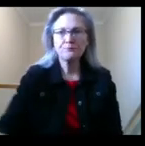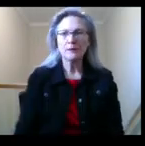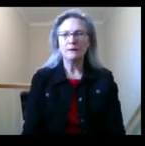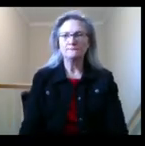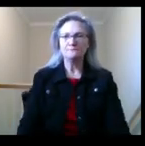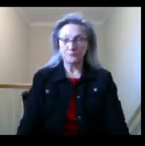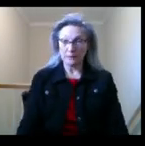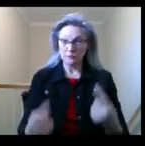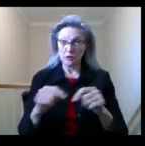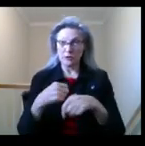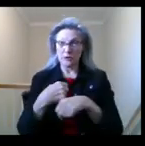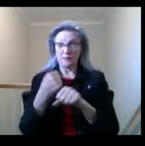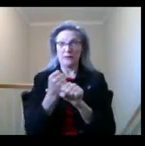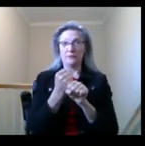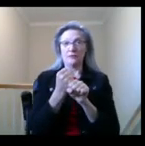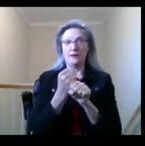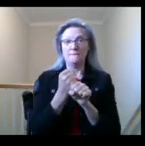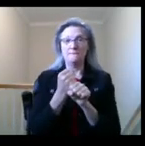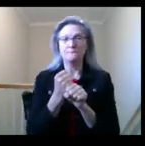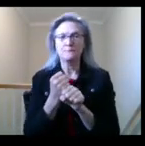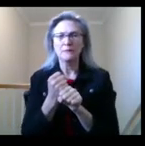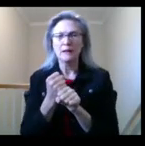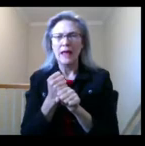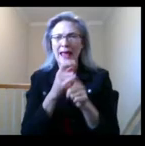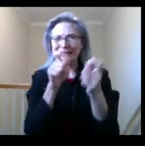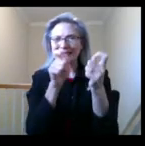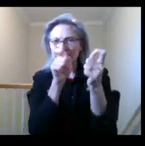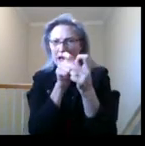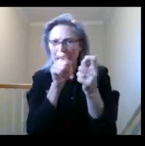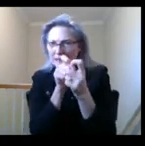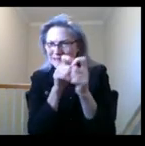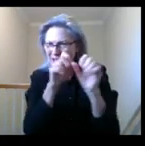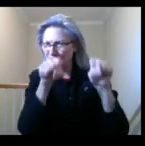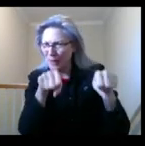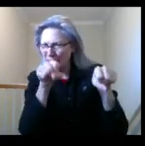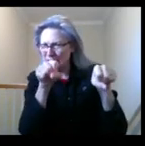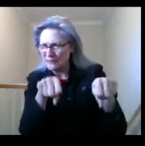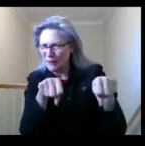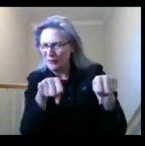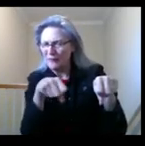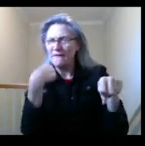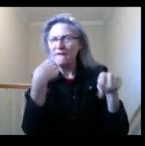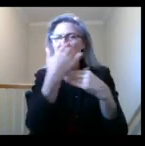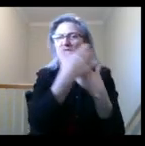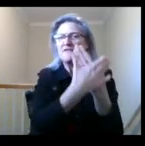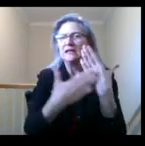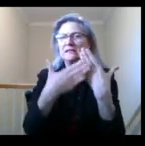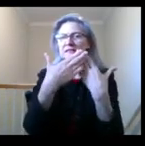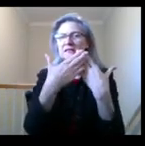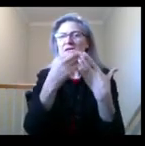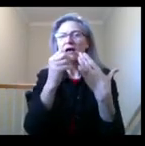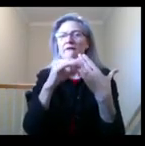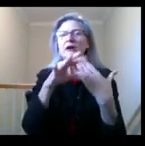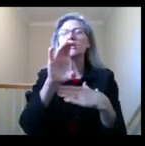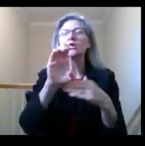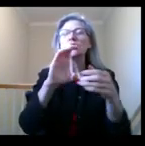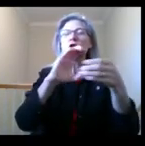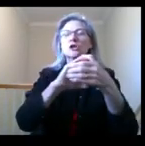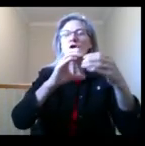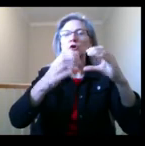I'm trying to make them as close as I can, but this is what the faces of a cube would look